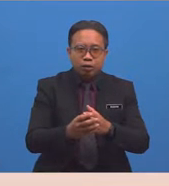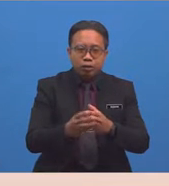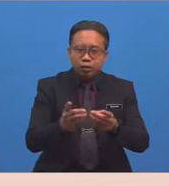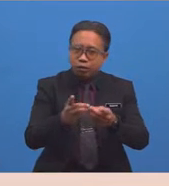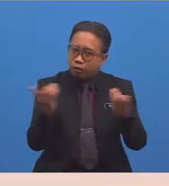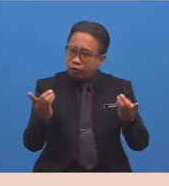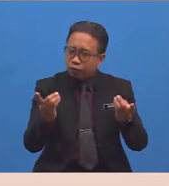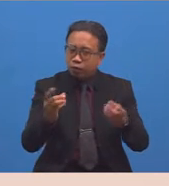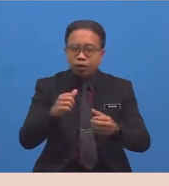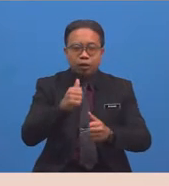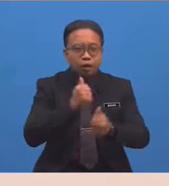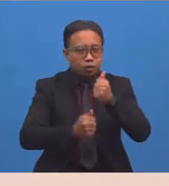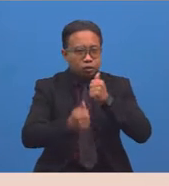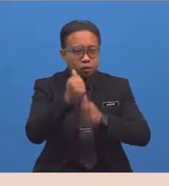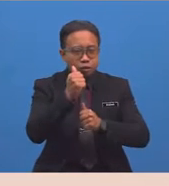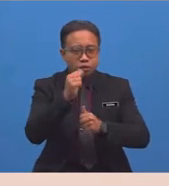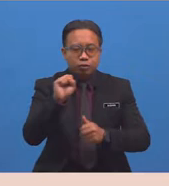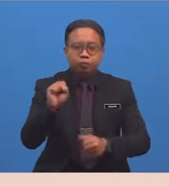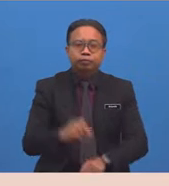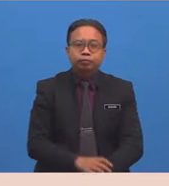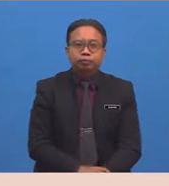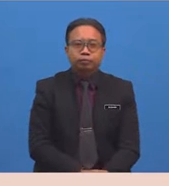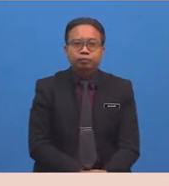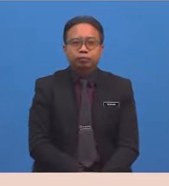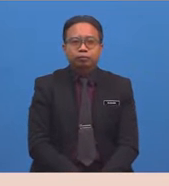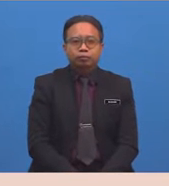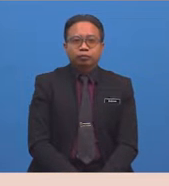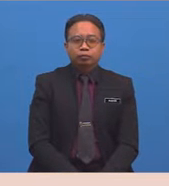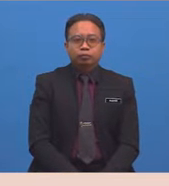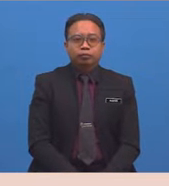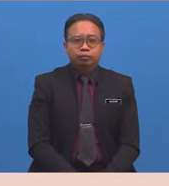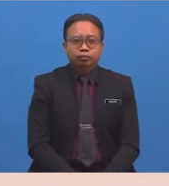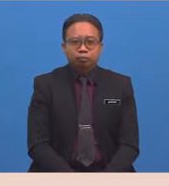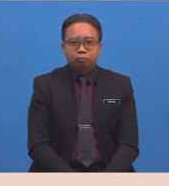doing different actions. Exactly.